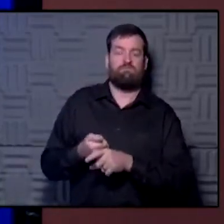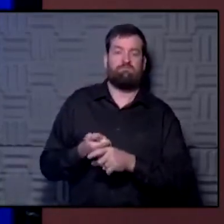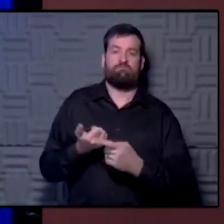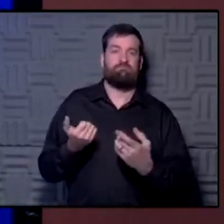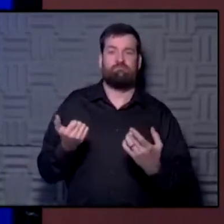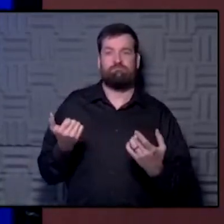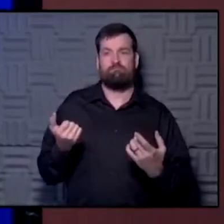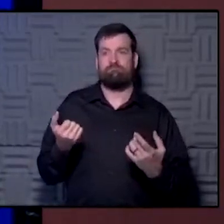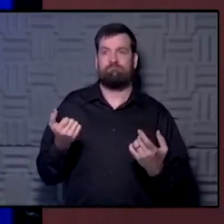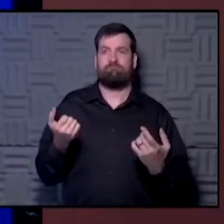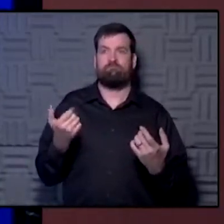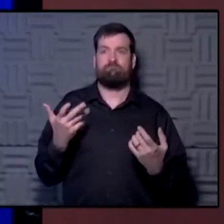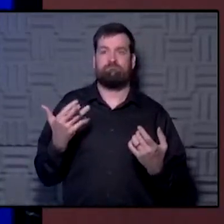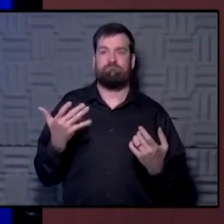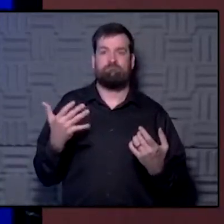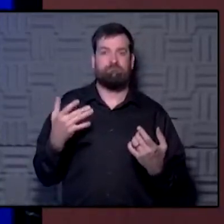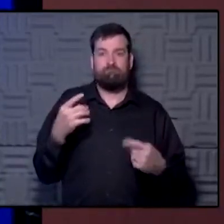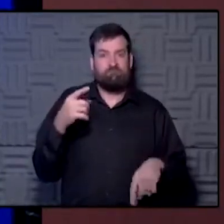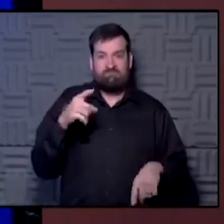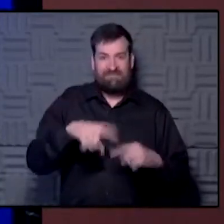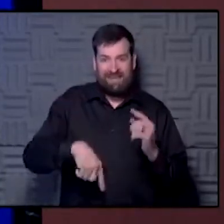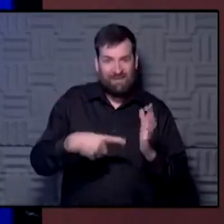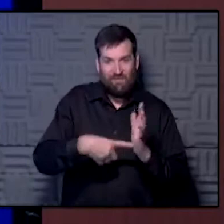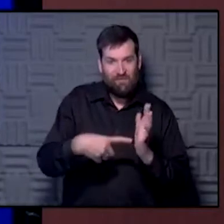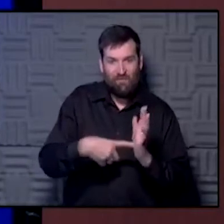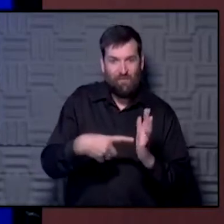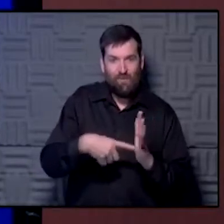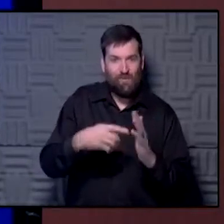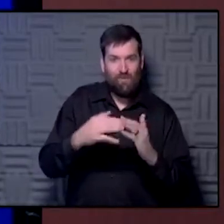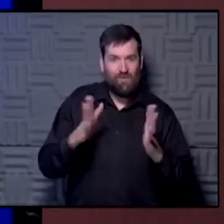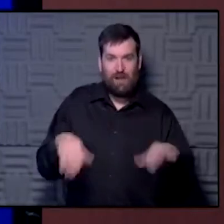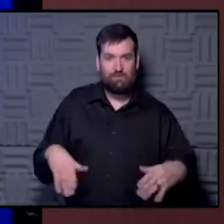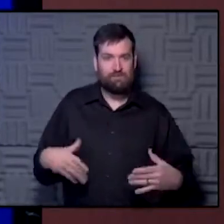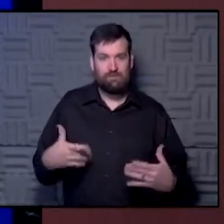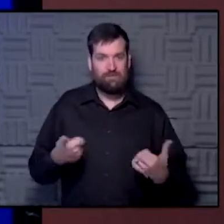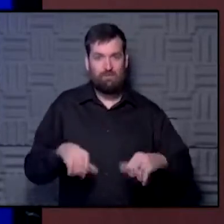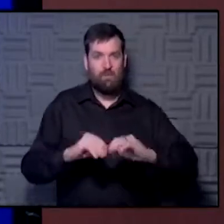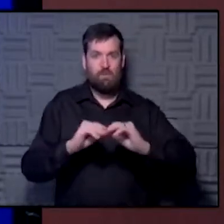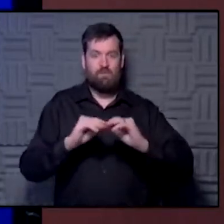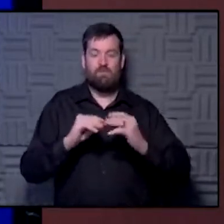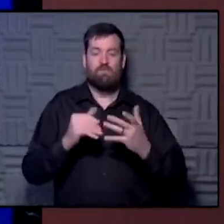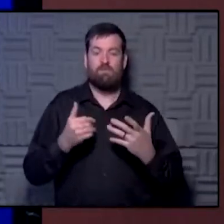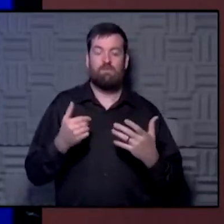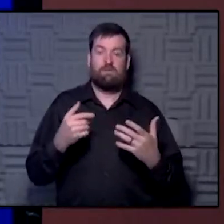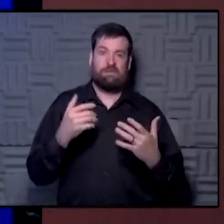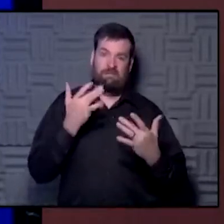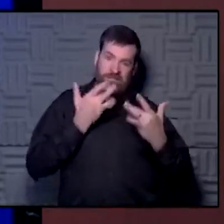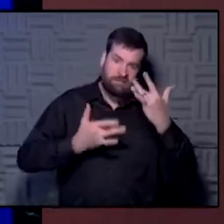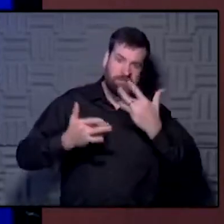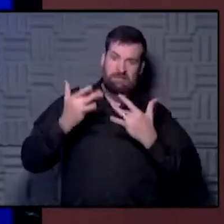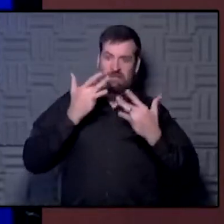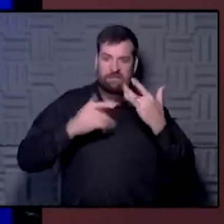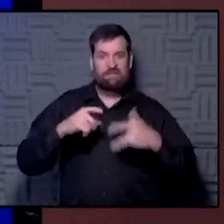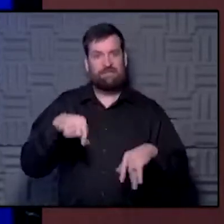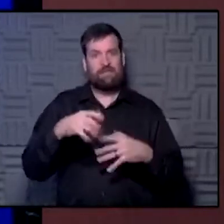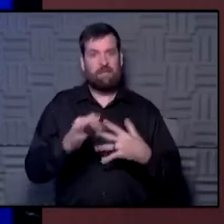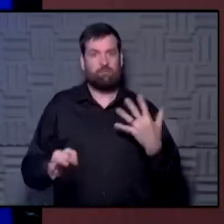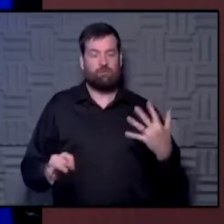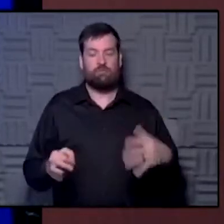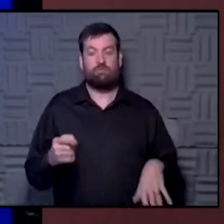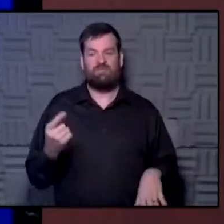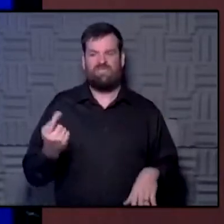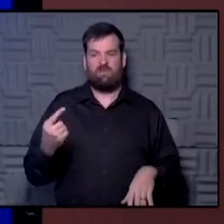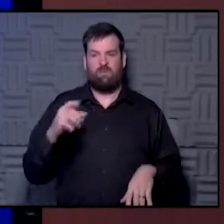ability to afford the place that they live and really needed an option. You know, someone